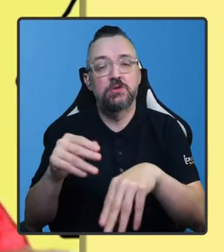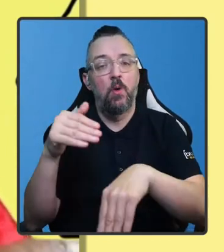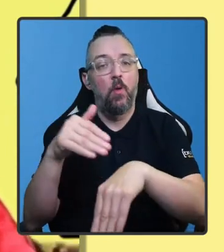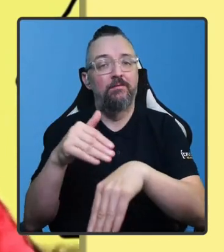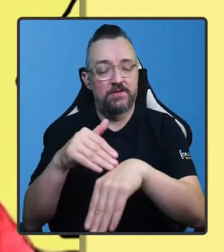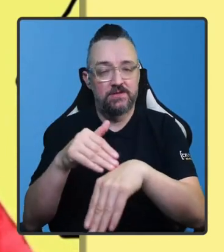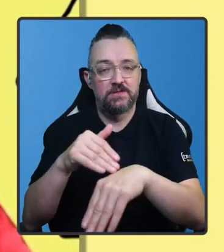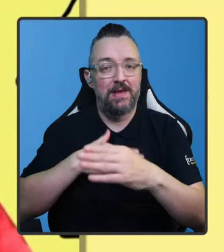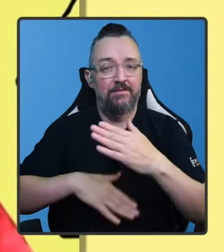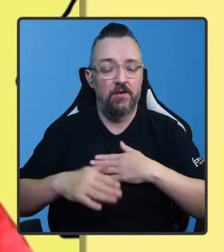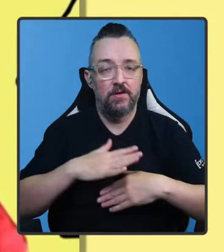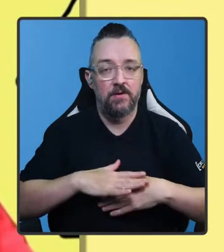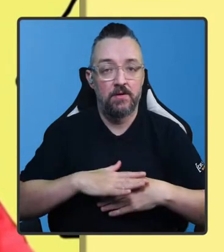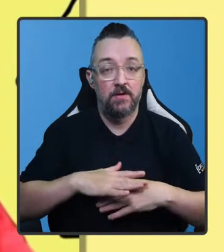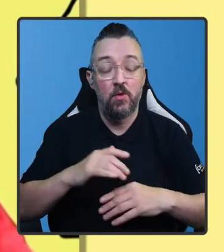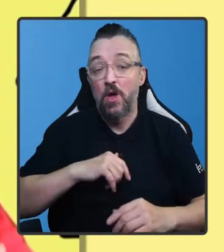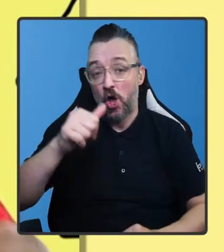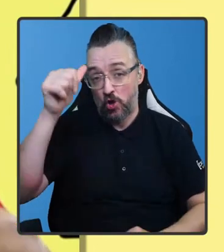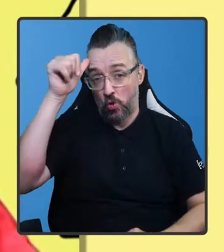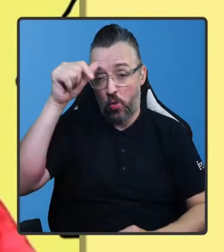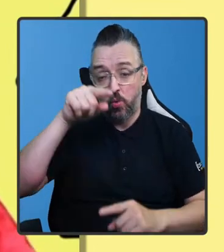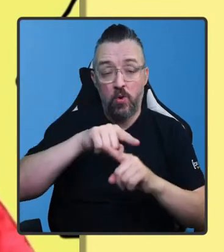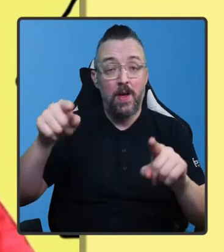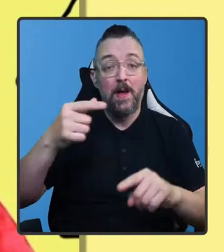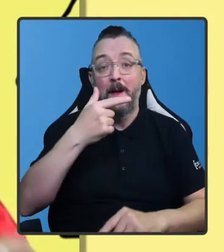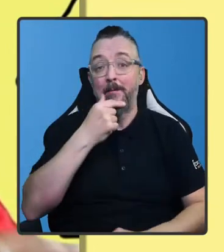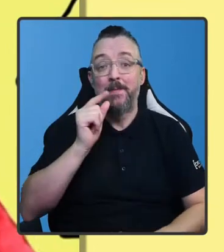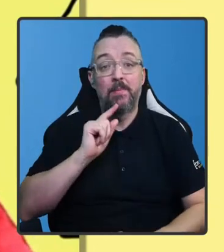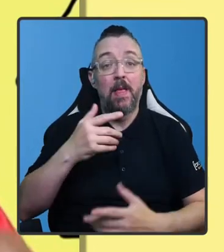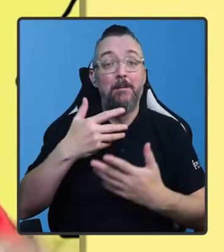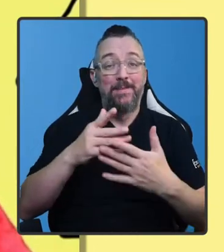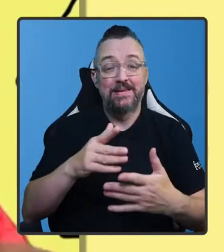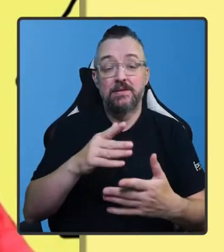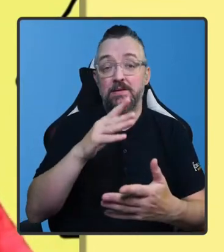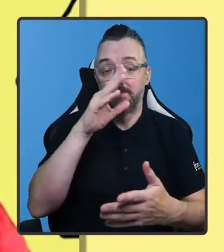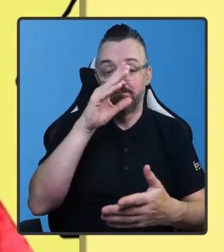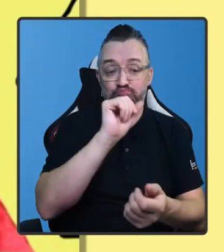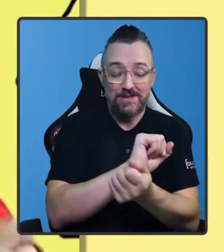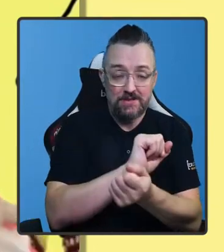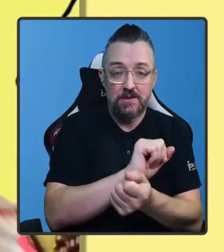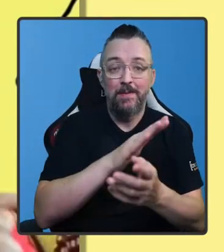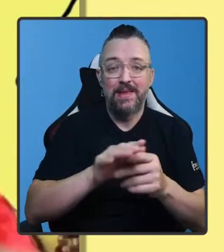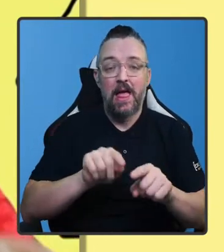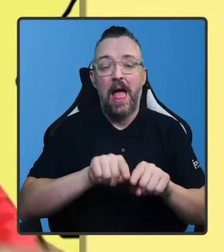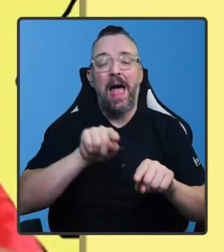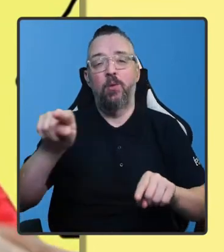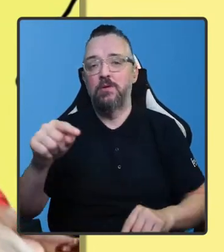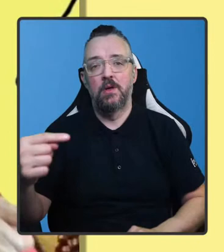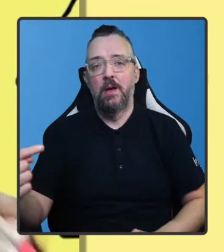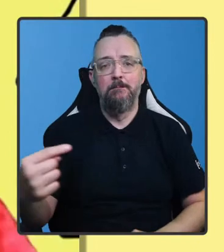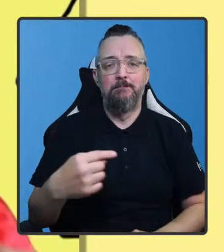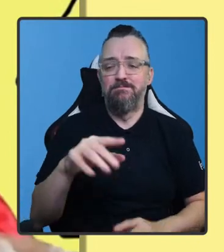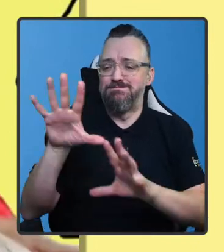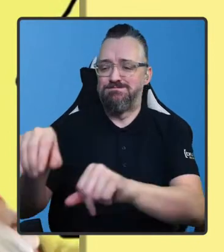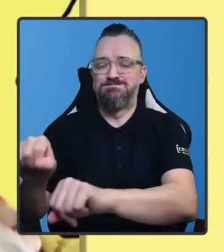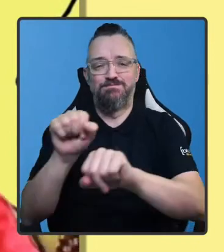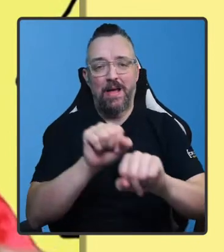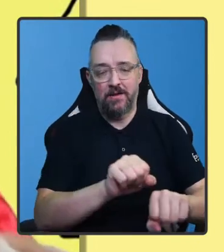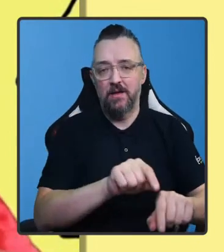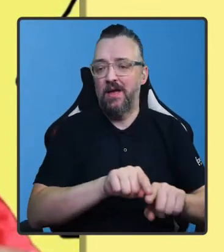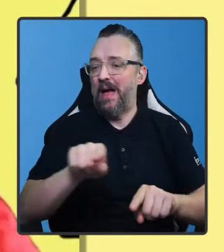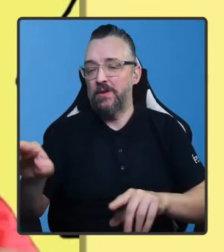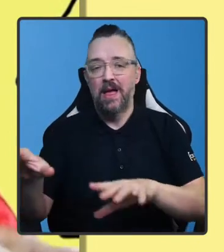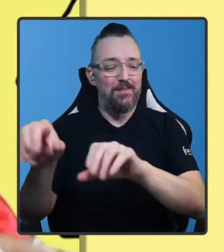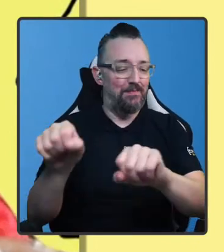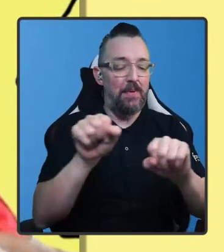know that from the lived experience of people who've been in jail, who've been in and out and back again, that their lived experiences tells us that